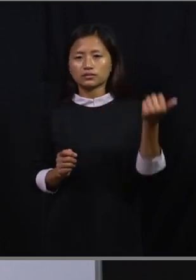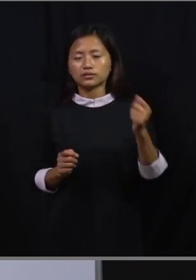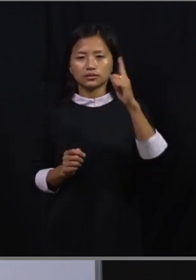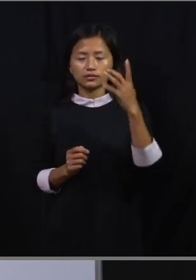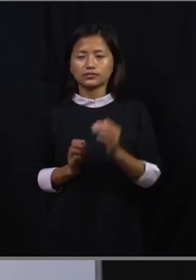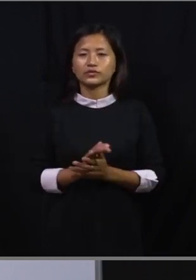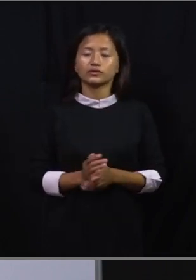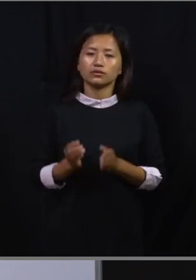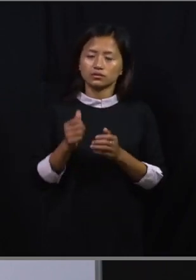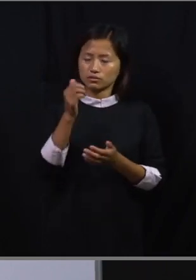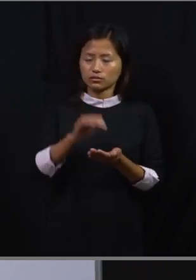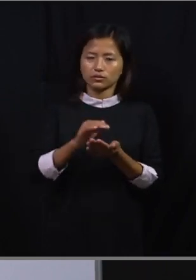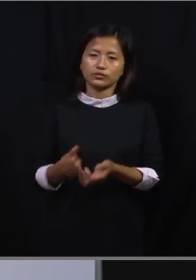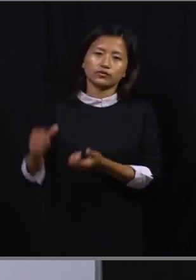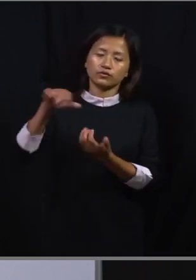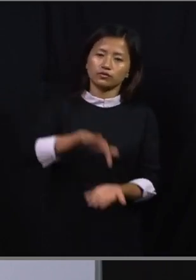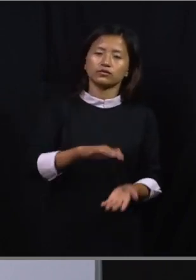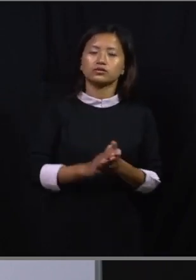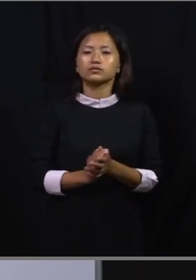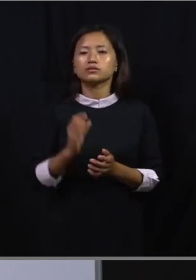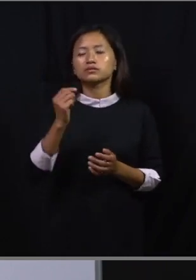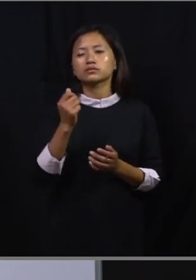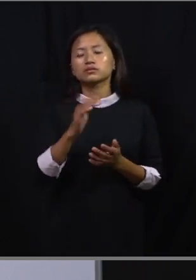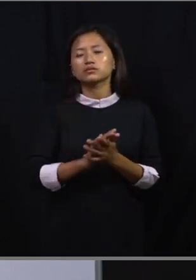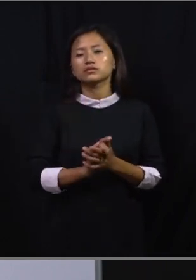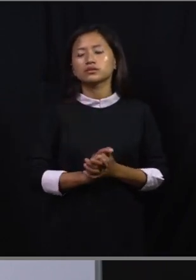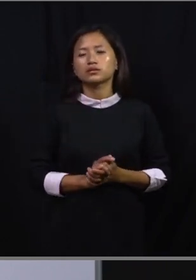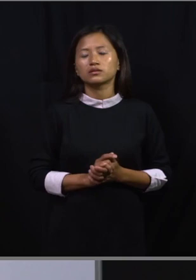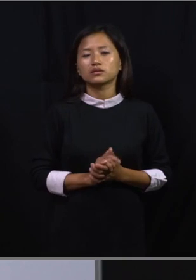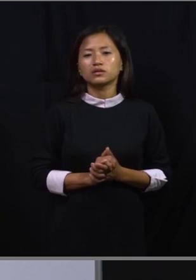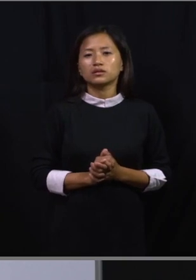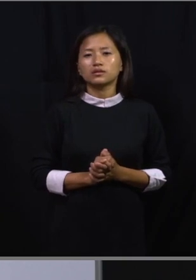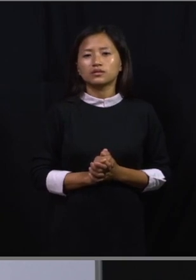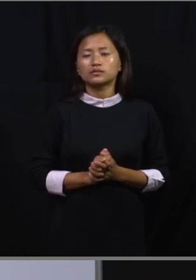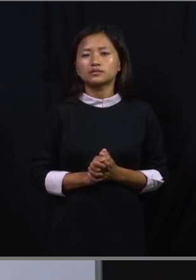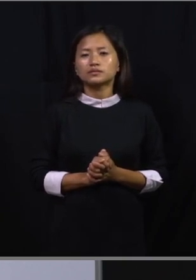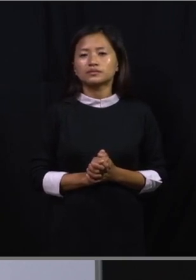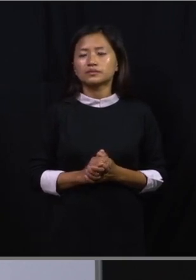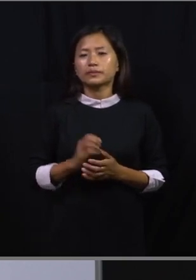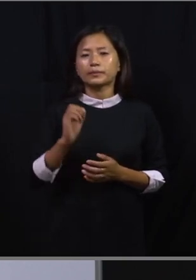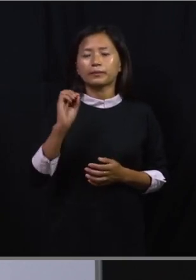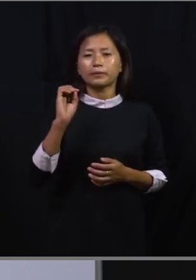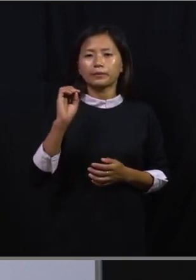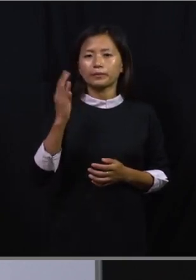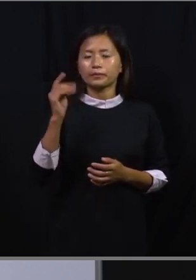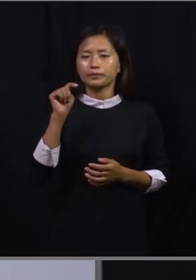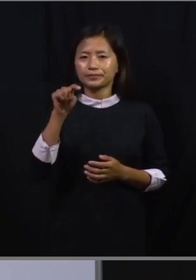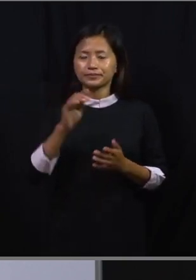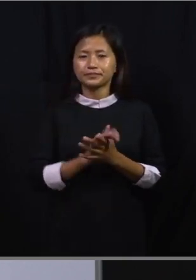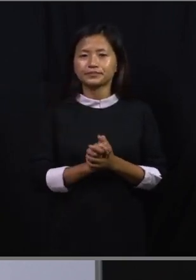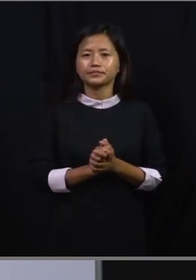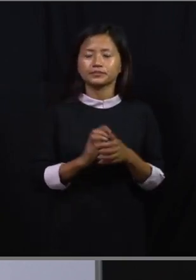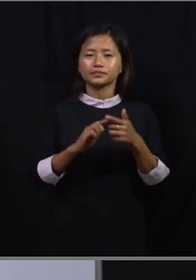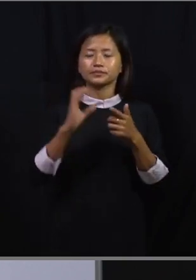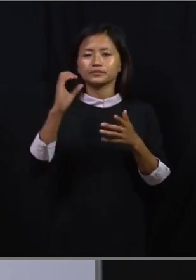a downfall in the currency, that is the ruble. Okay, point number 4, we have in